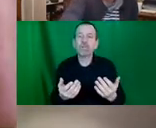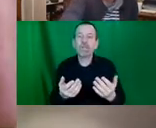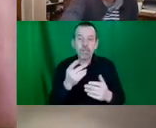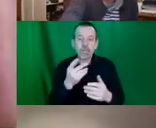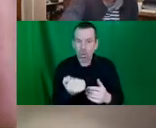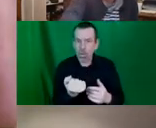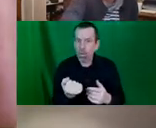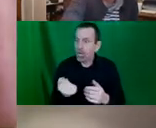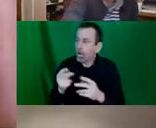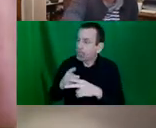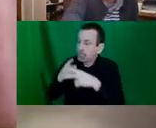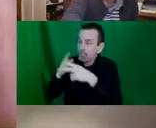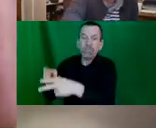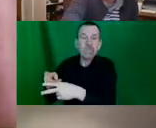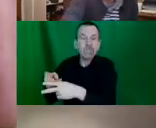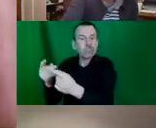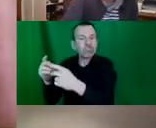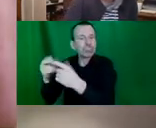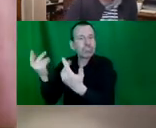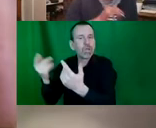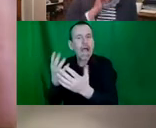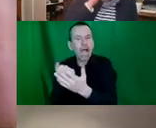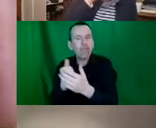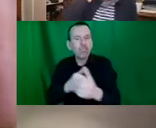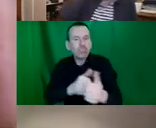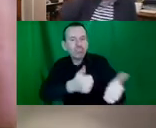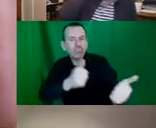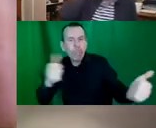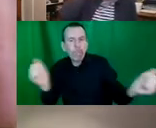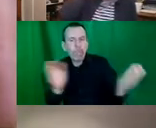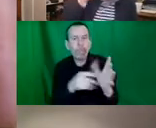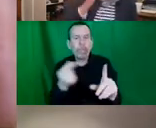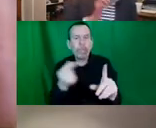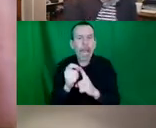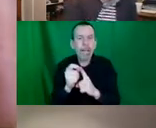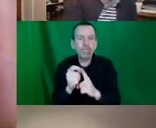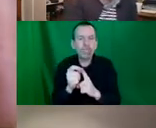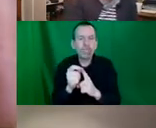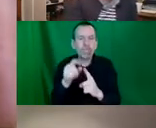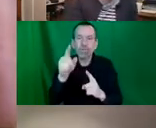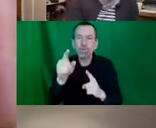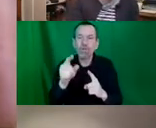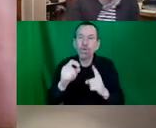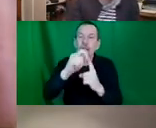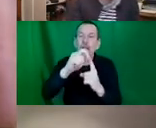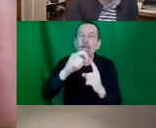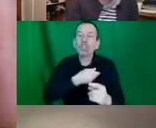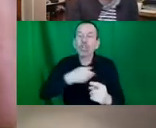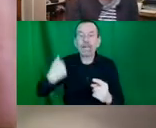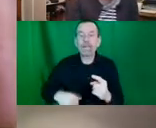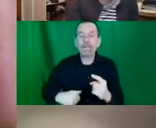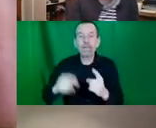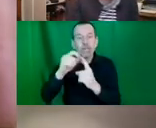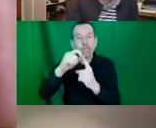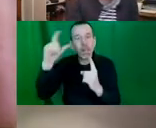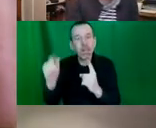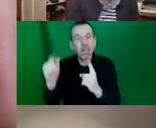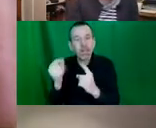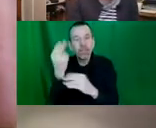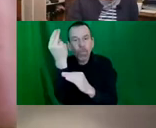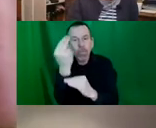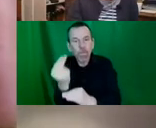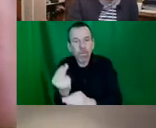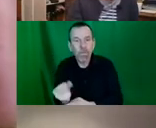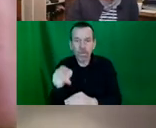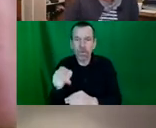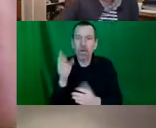collections. From large-scale maps to delicate Chinese export paintings on peepal leaves, the projects were very varied.